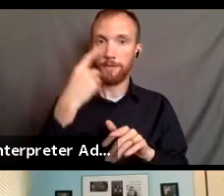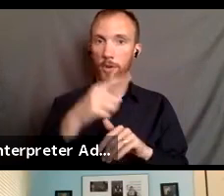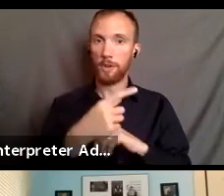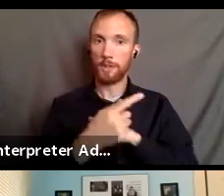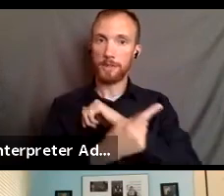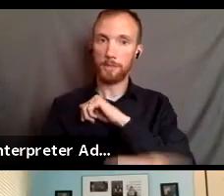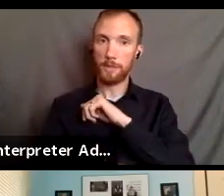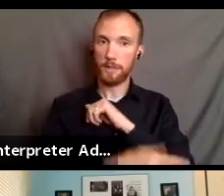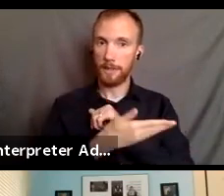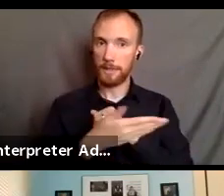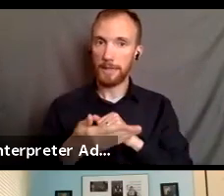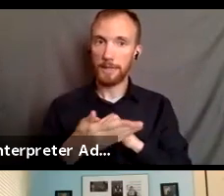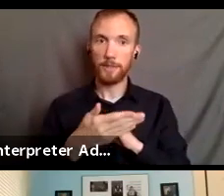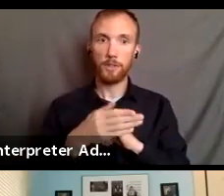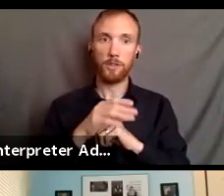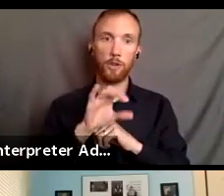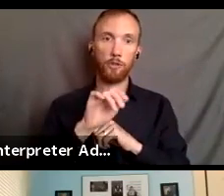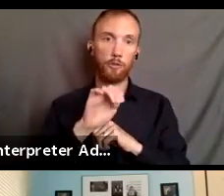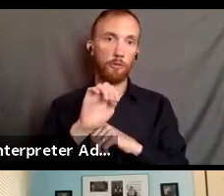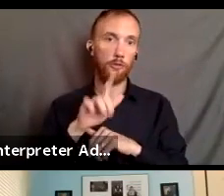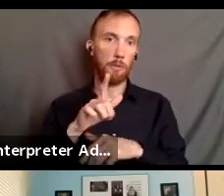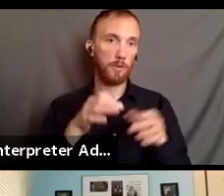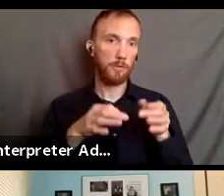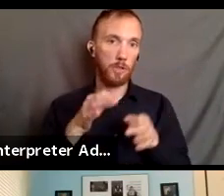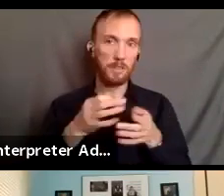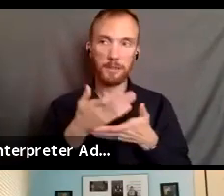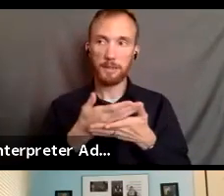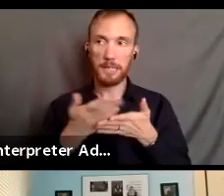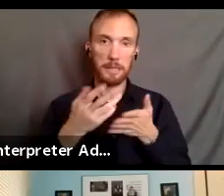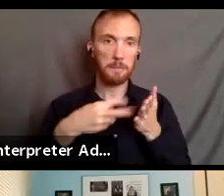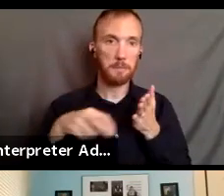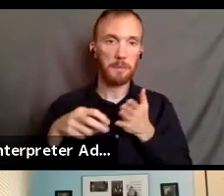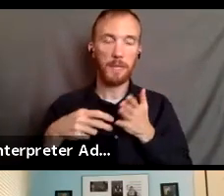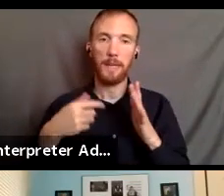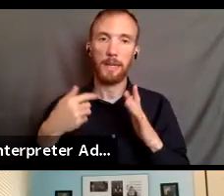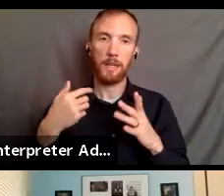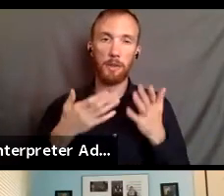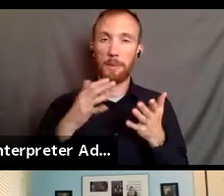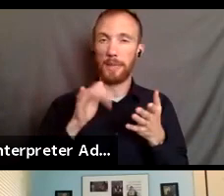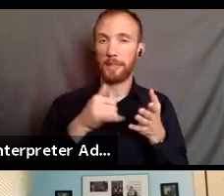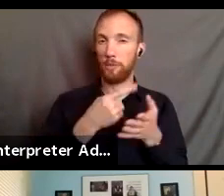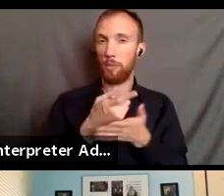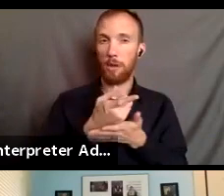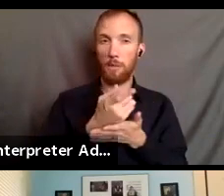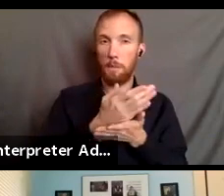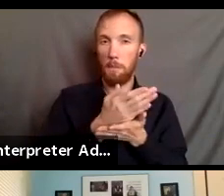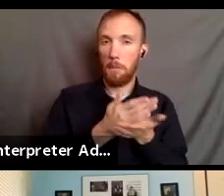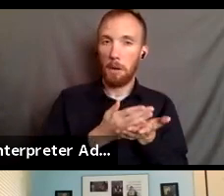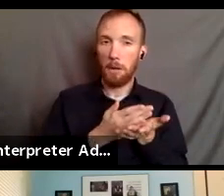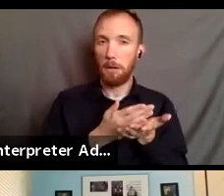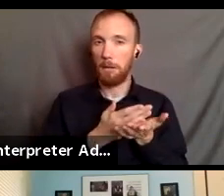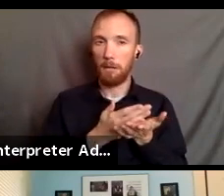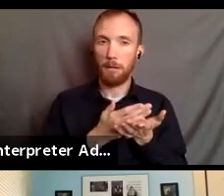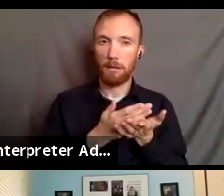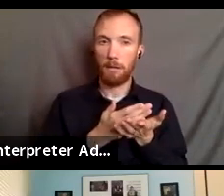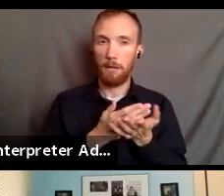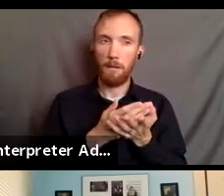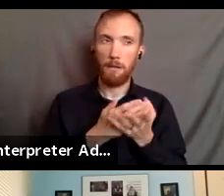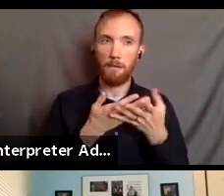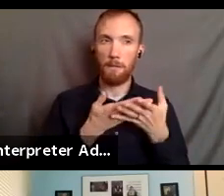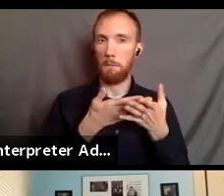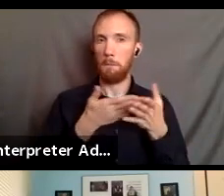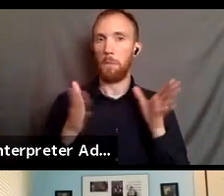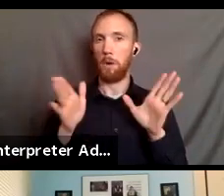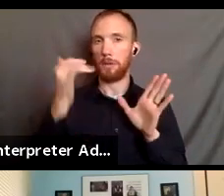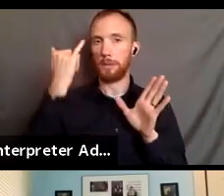is one of several mechanisms um i i want to make sure that that we're thinking about what we're